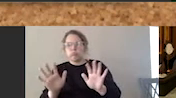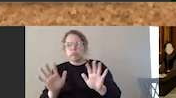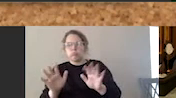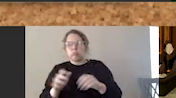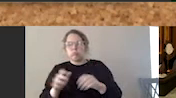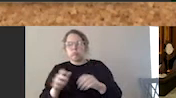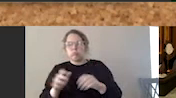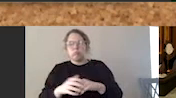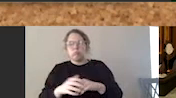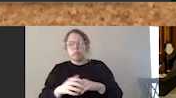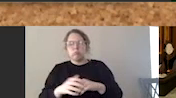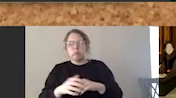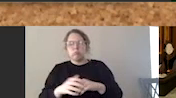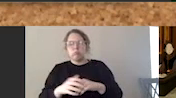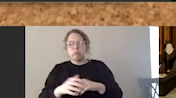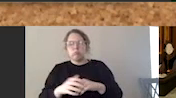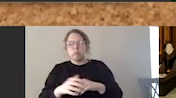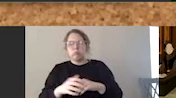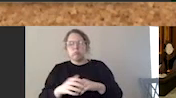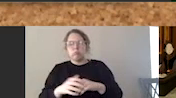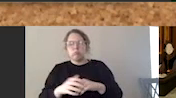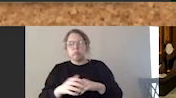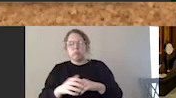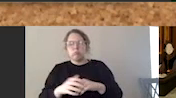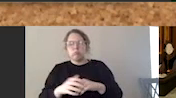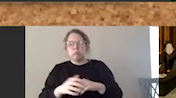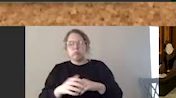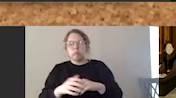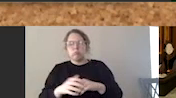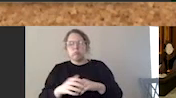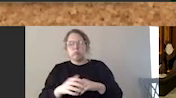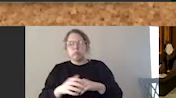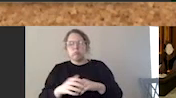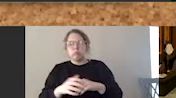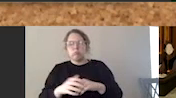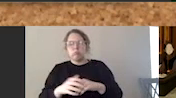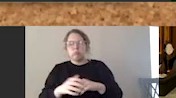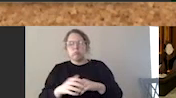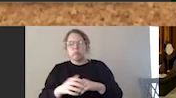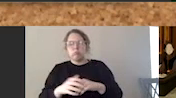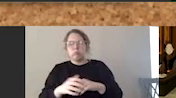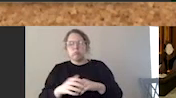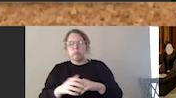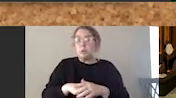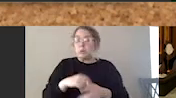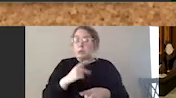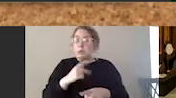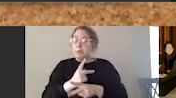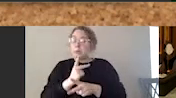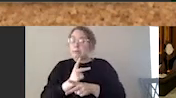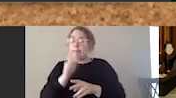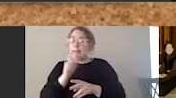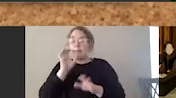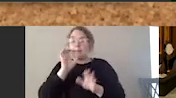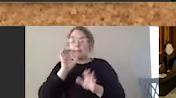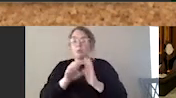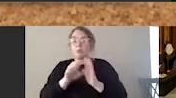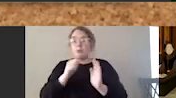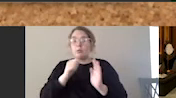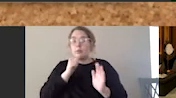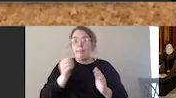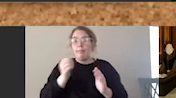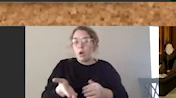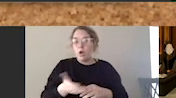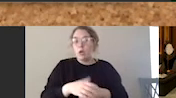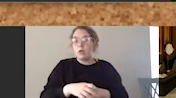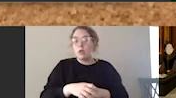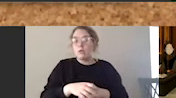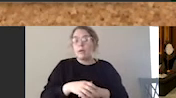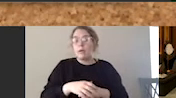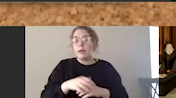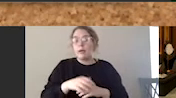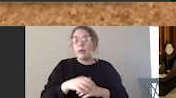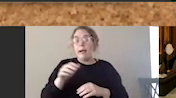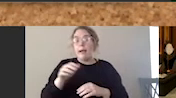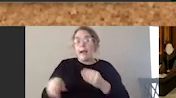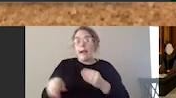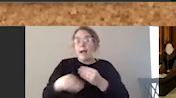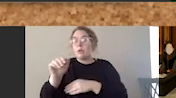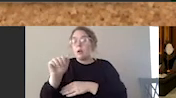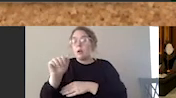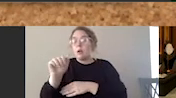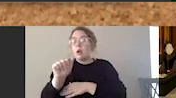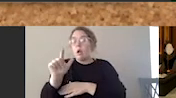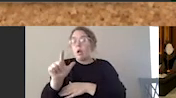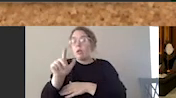for accessibility, just in case the image isn't there, you add alt. And what that's going to do is display